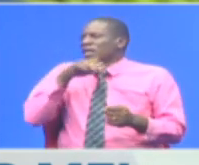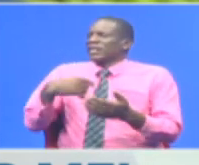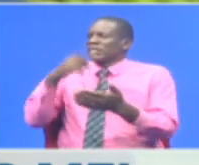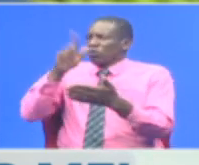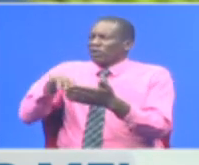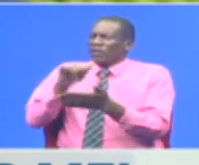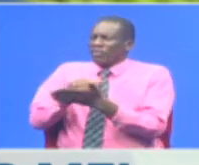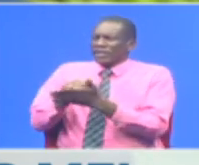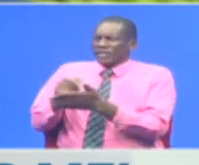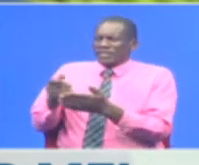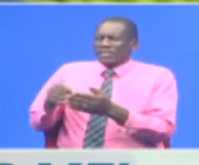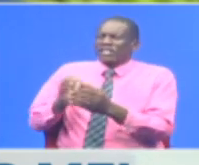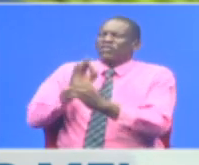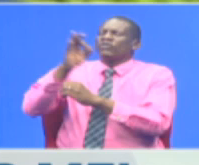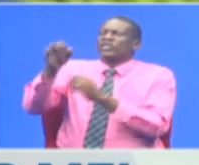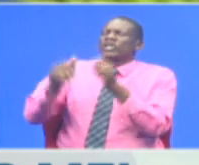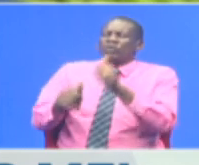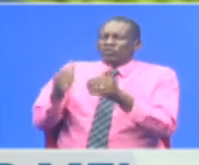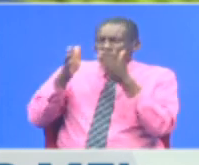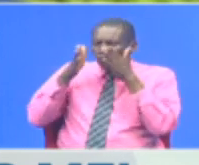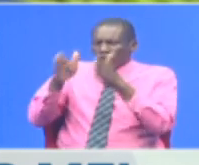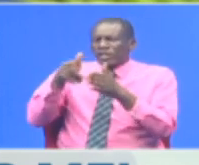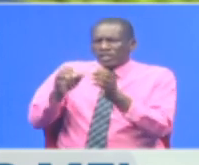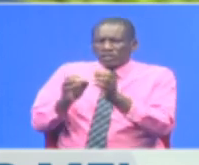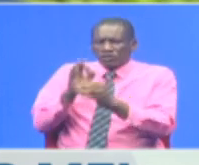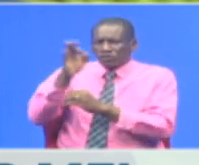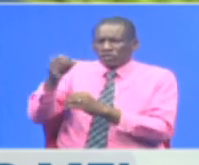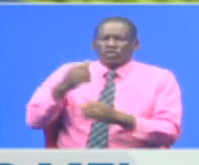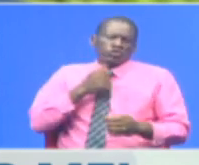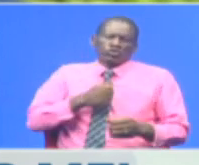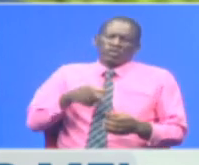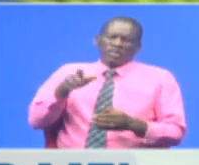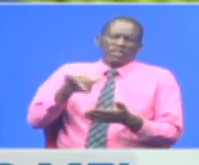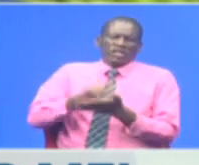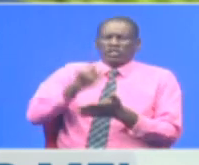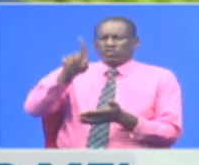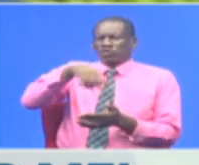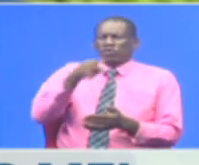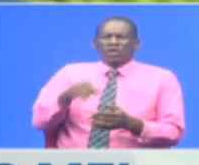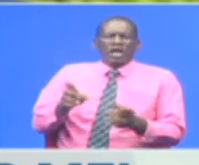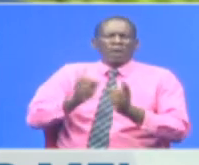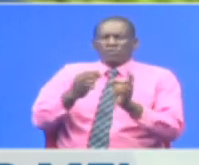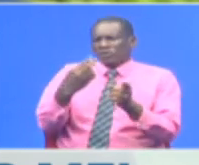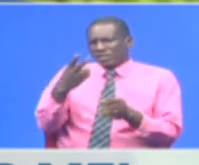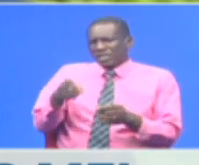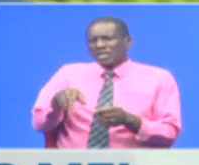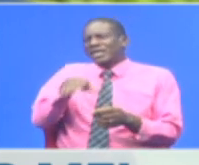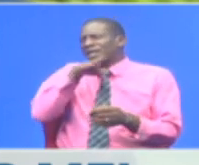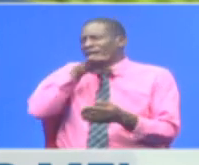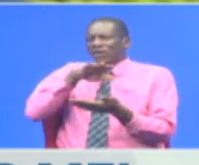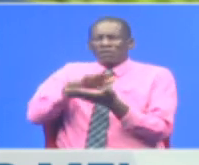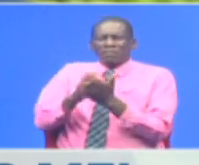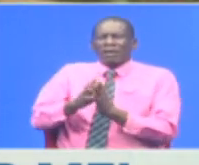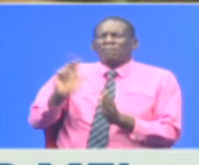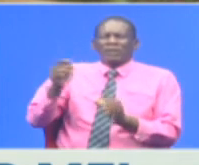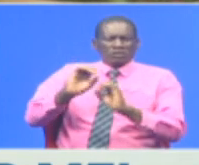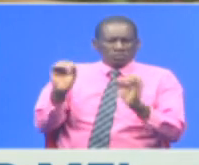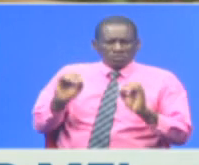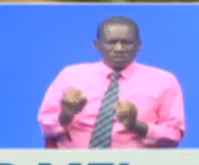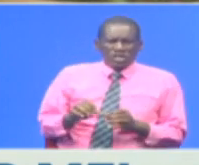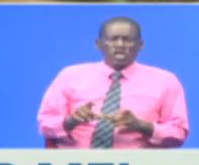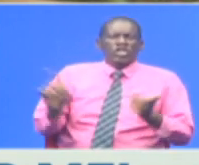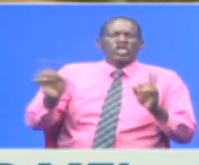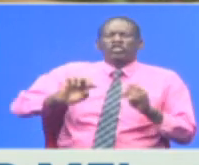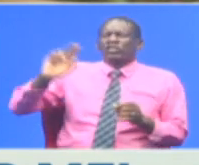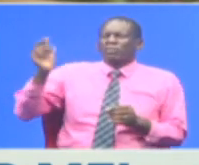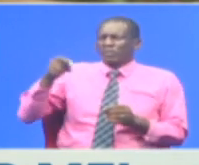legacy, that is a future that we should look forward to? I'm sorry, I do not see Raila Odinga's path to power. He is not a president of